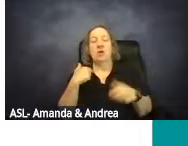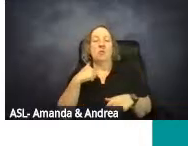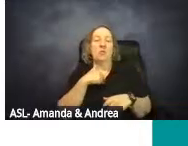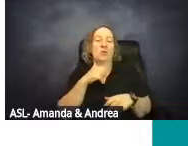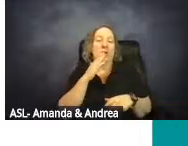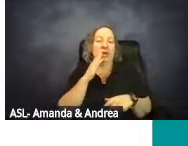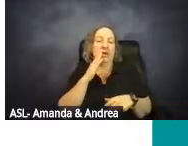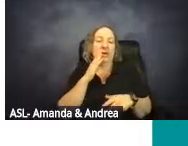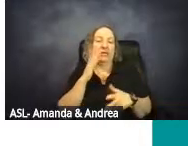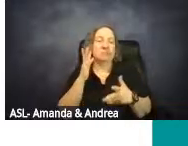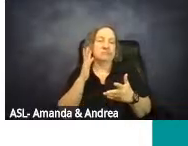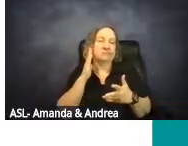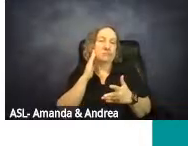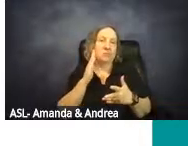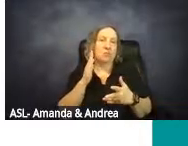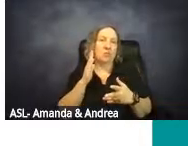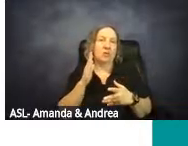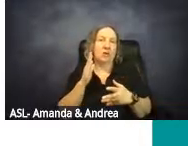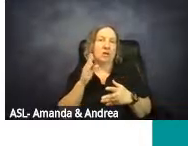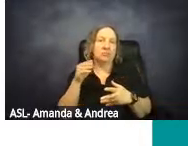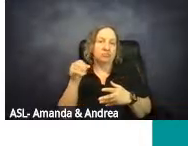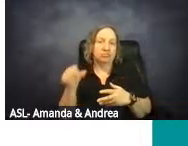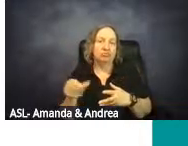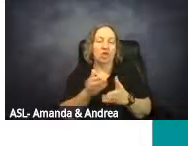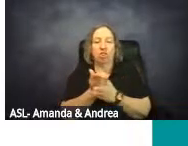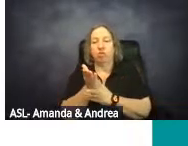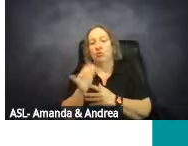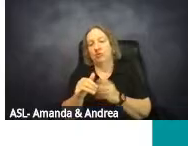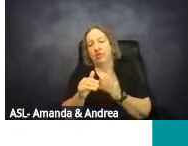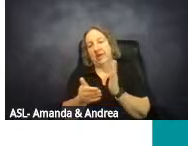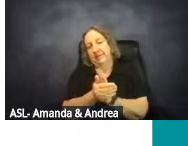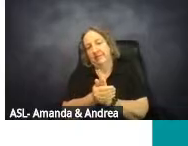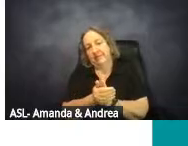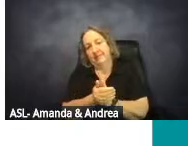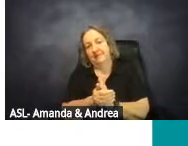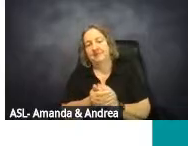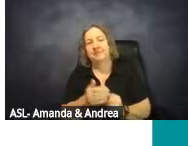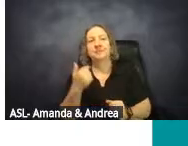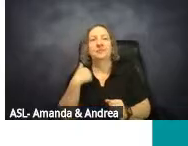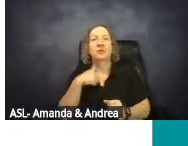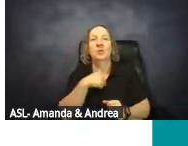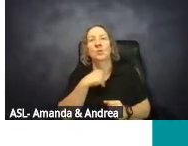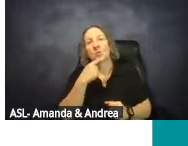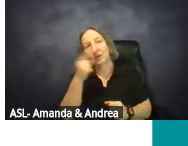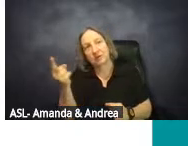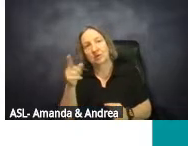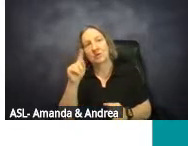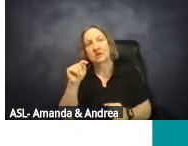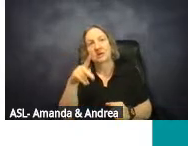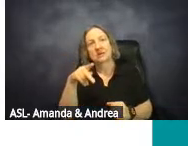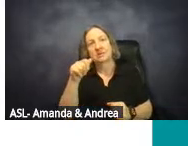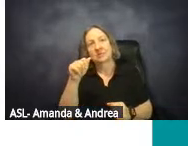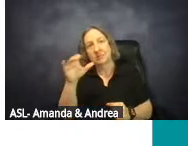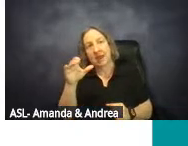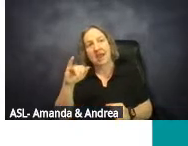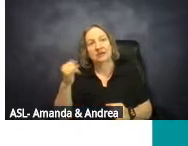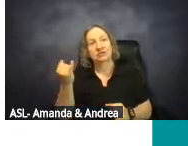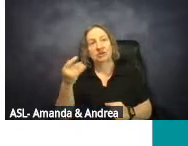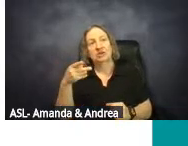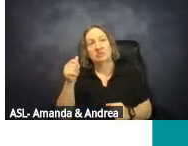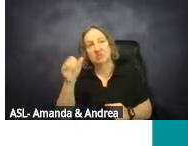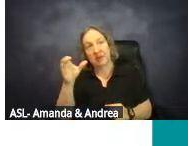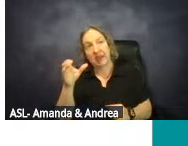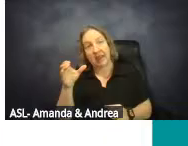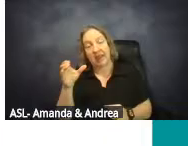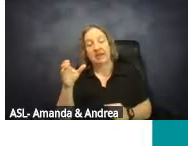funded through the this amendment. And as we told TPAC and JPAC members, this is